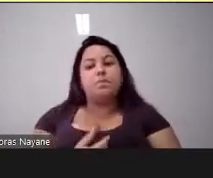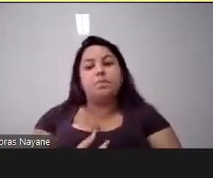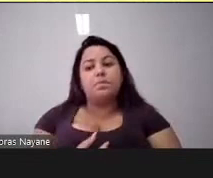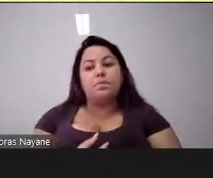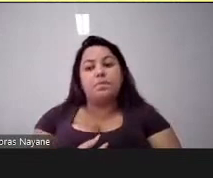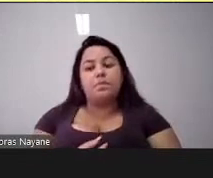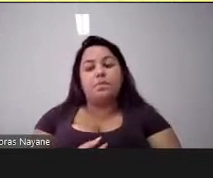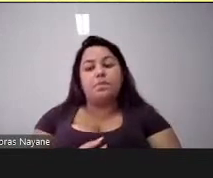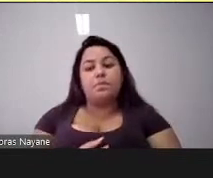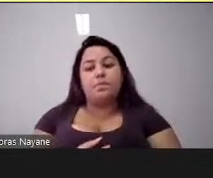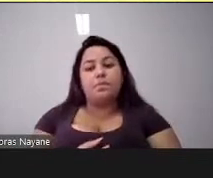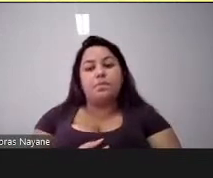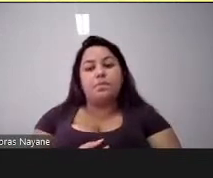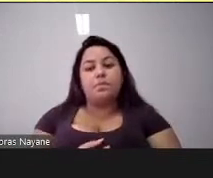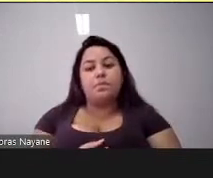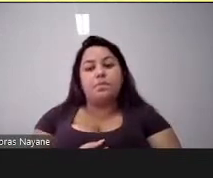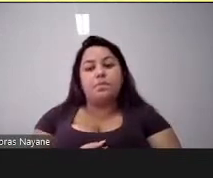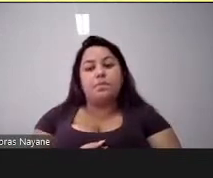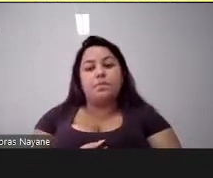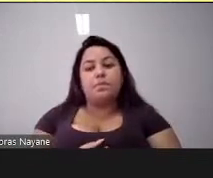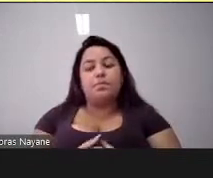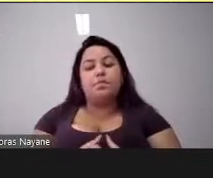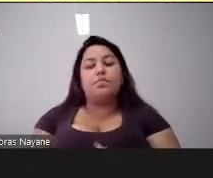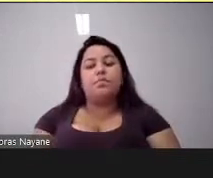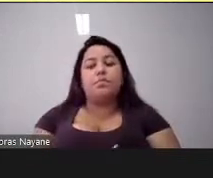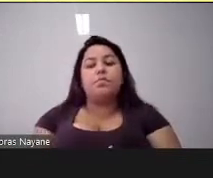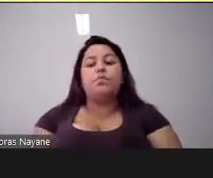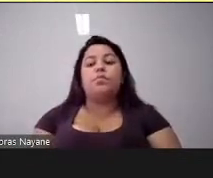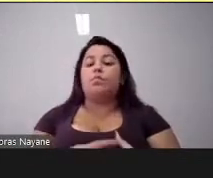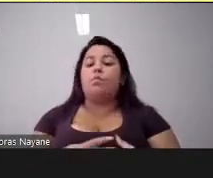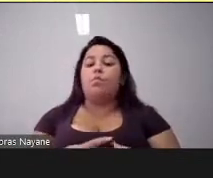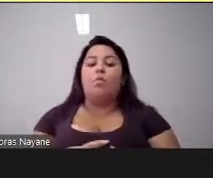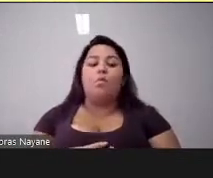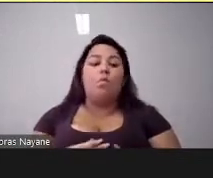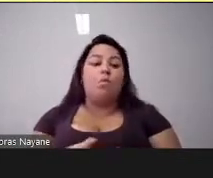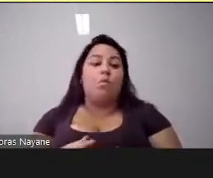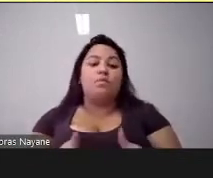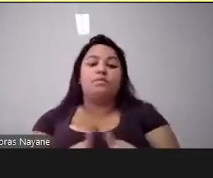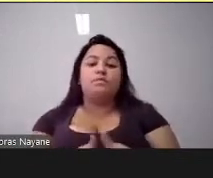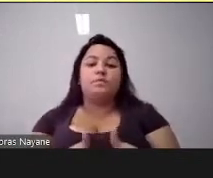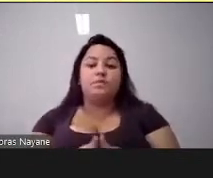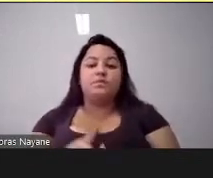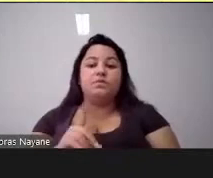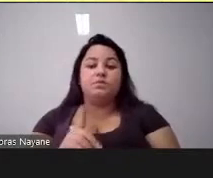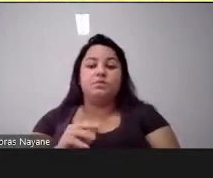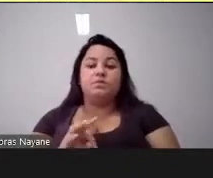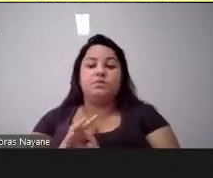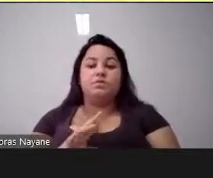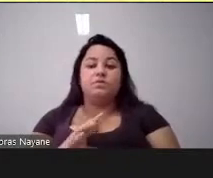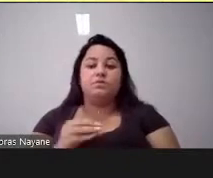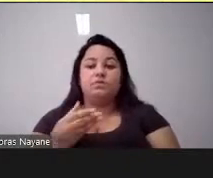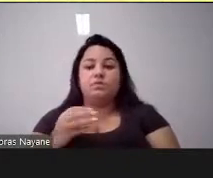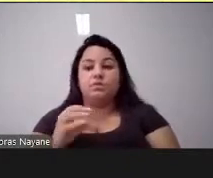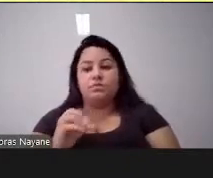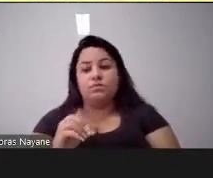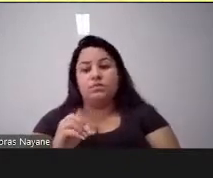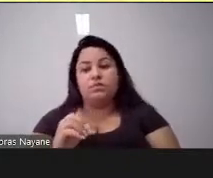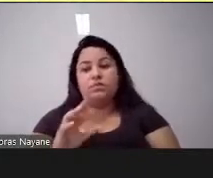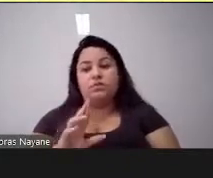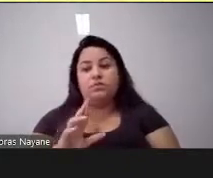And a lot of the debate about pensions taxation in the UK stems from two real